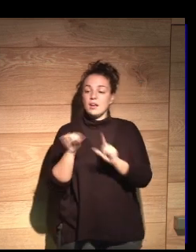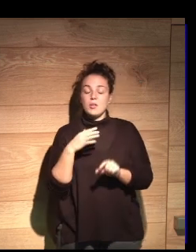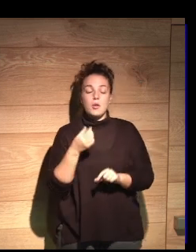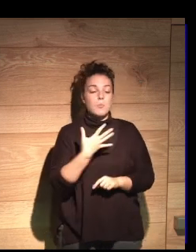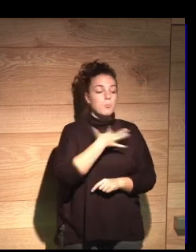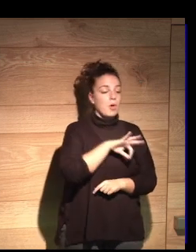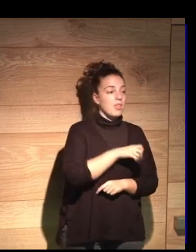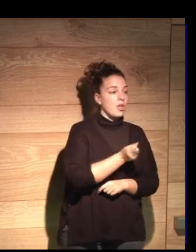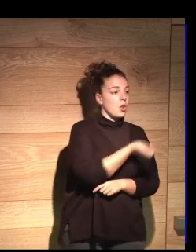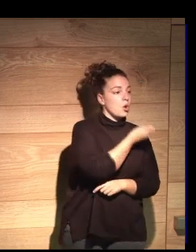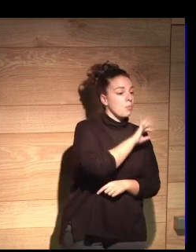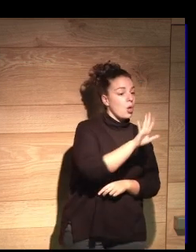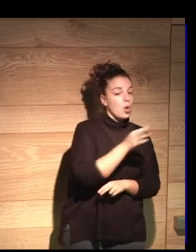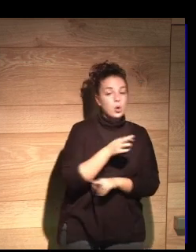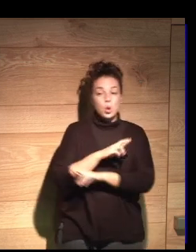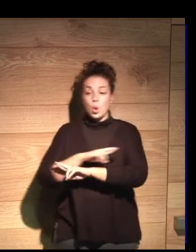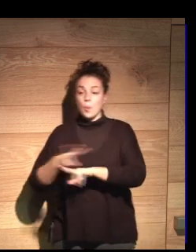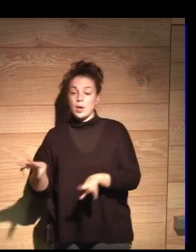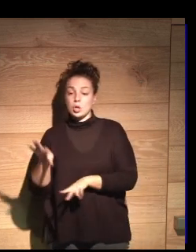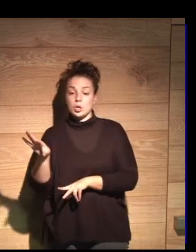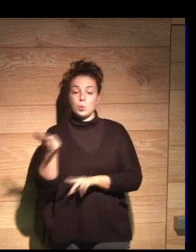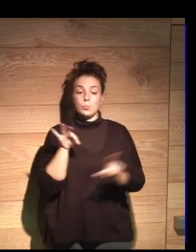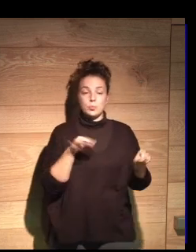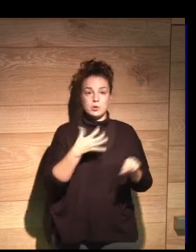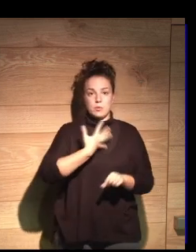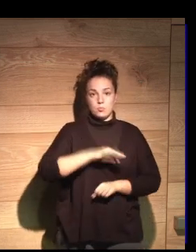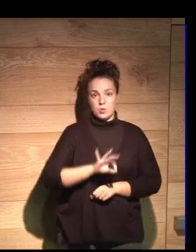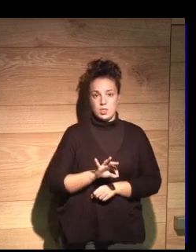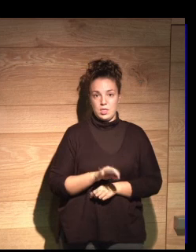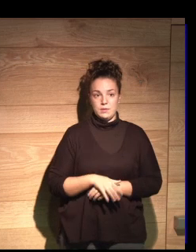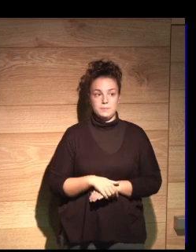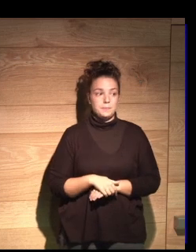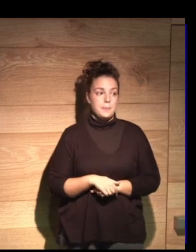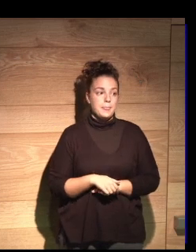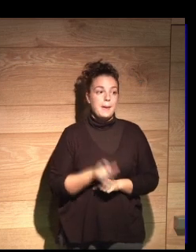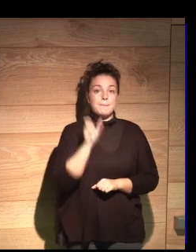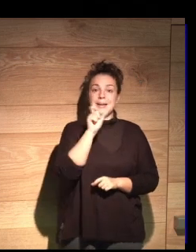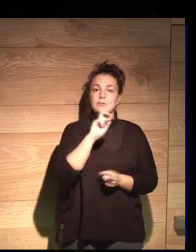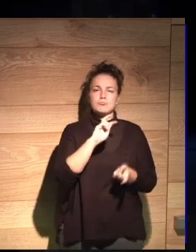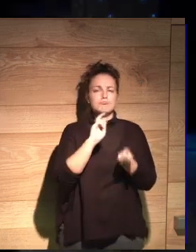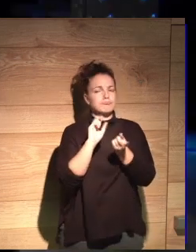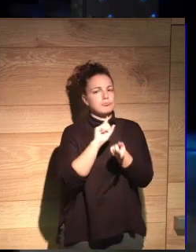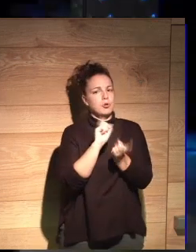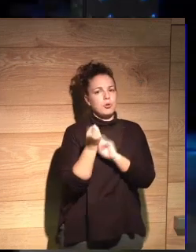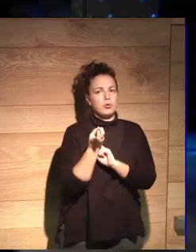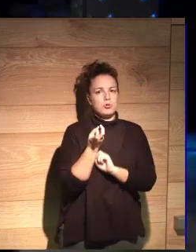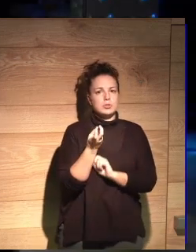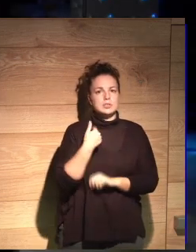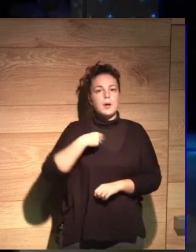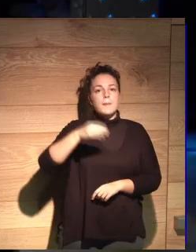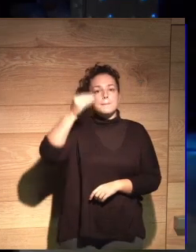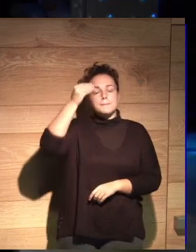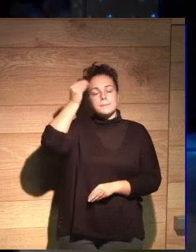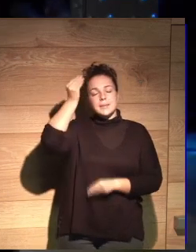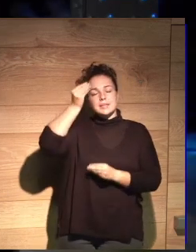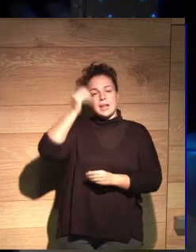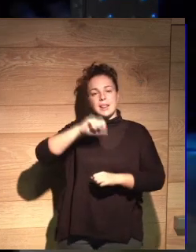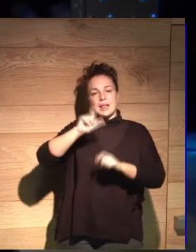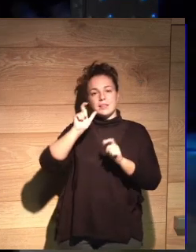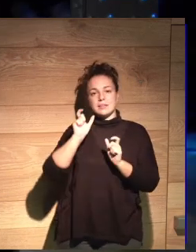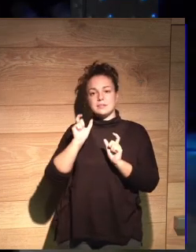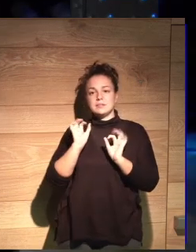choose between the best and the worst, in just a few words. So this is what I call